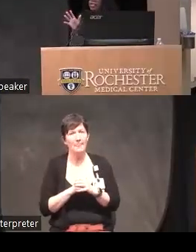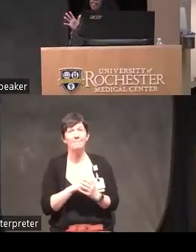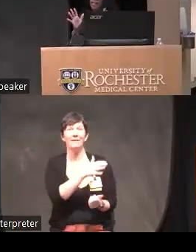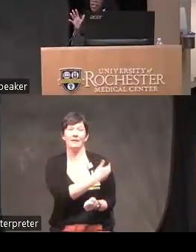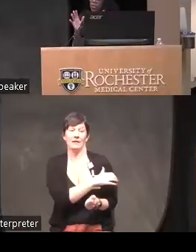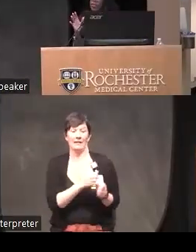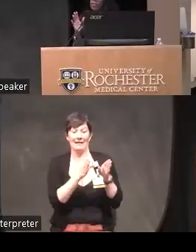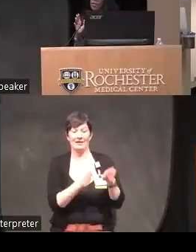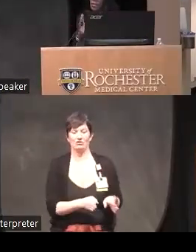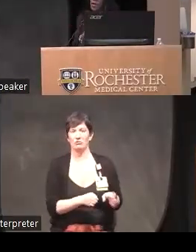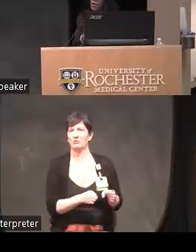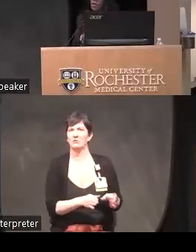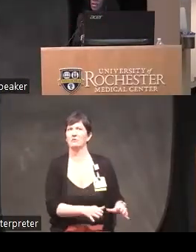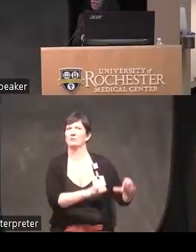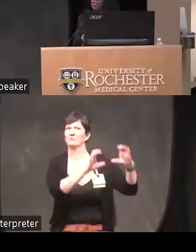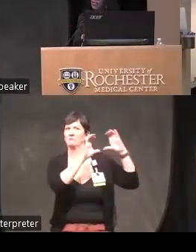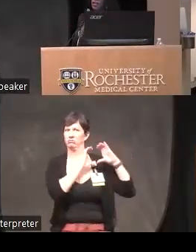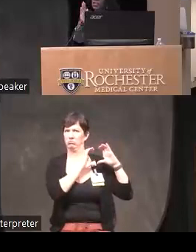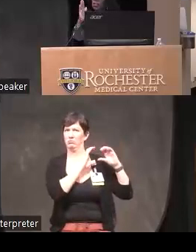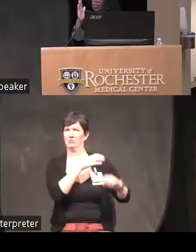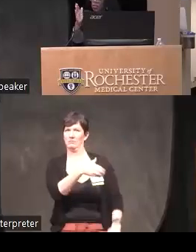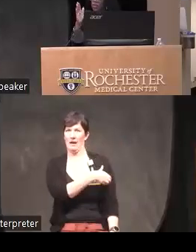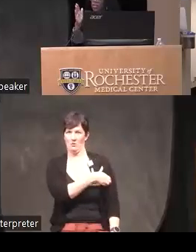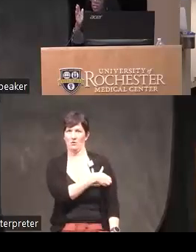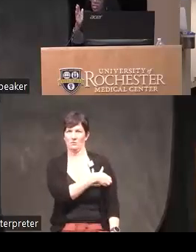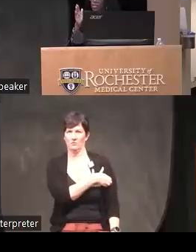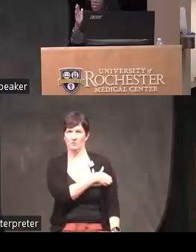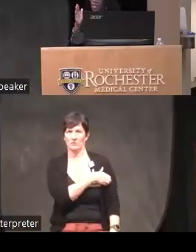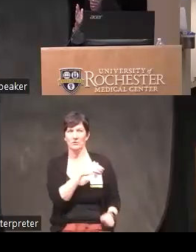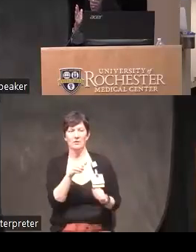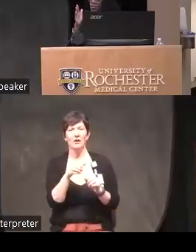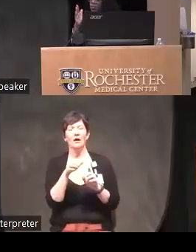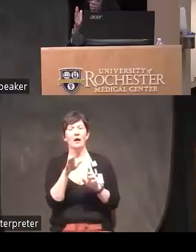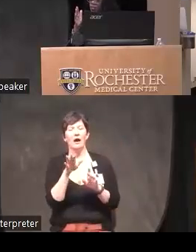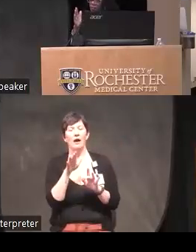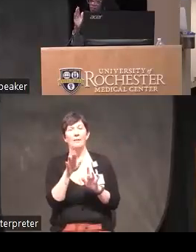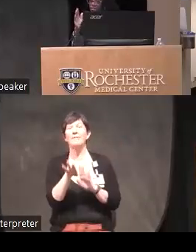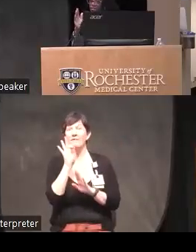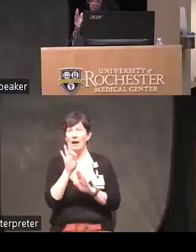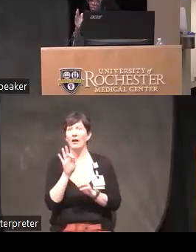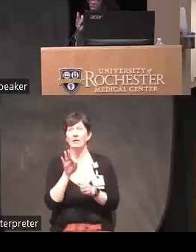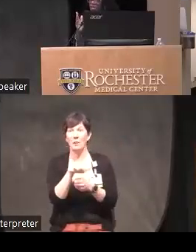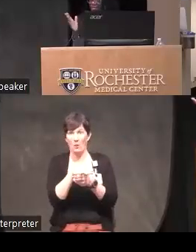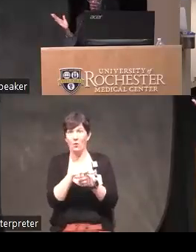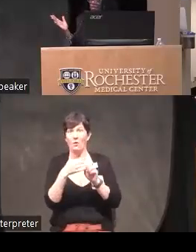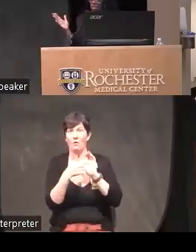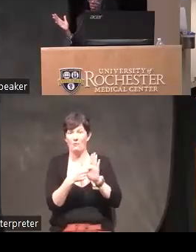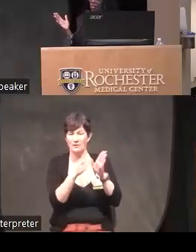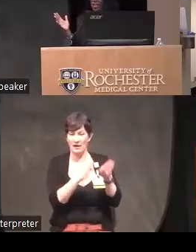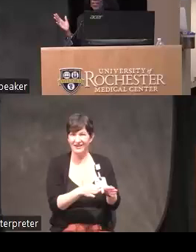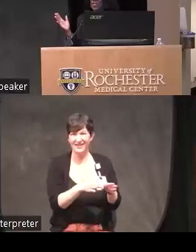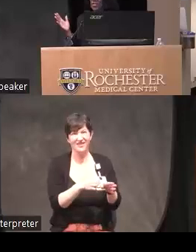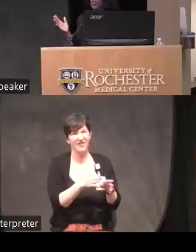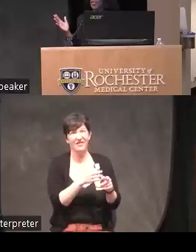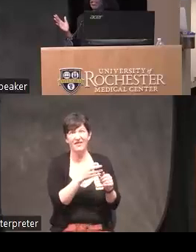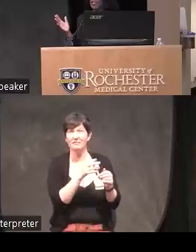clinicians have an enormous amount of power. And if you find your local clinician, your local representatives, and say, I want to talk to you about